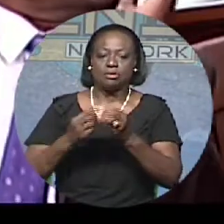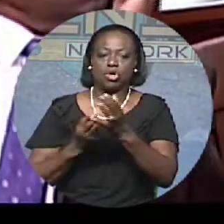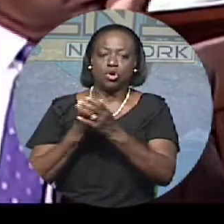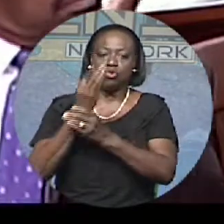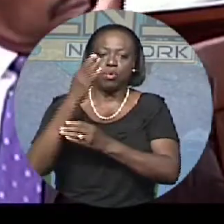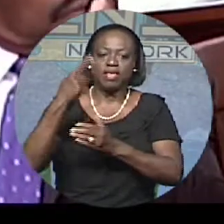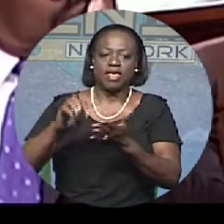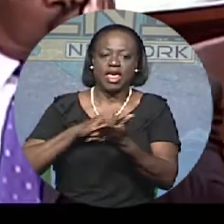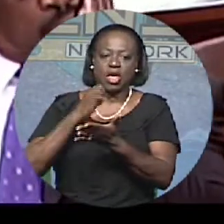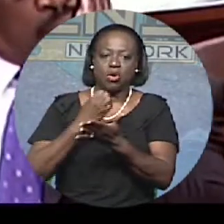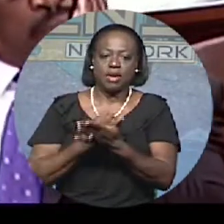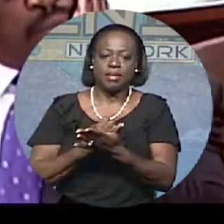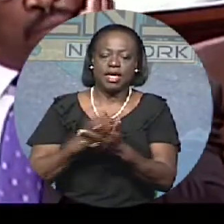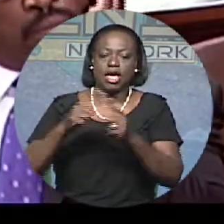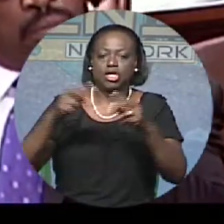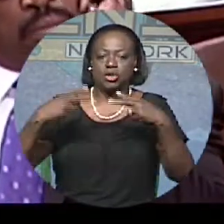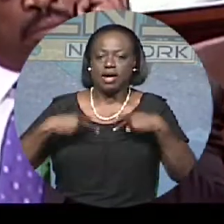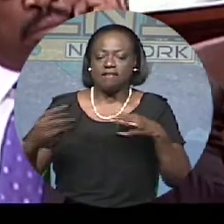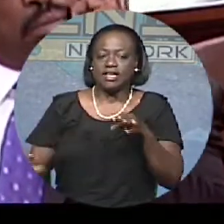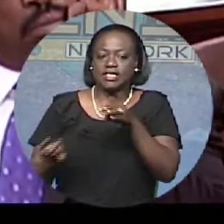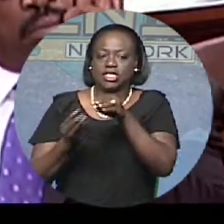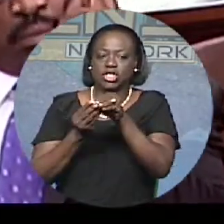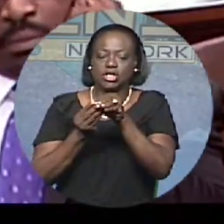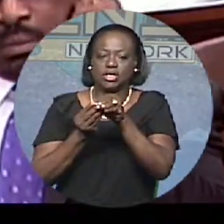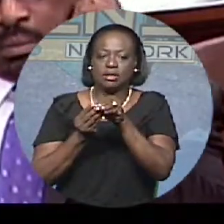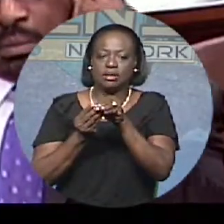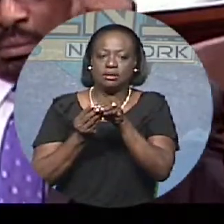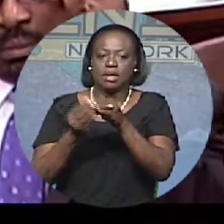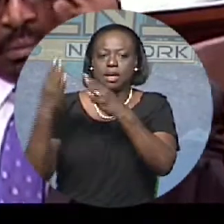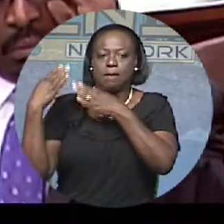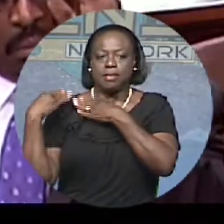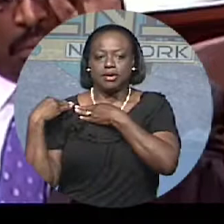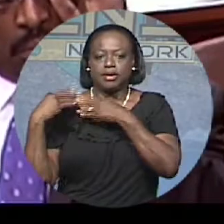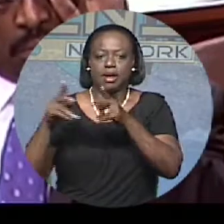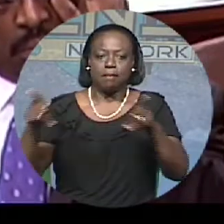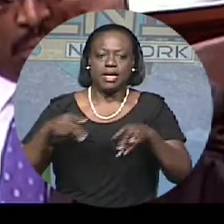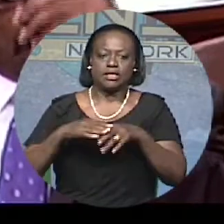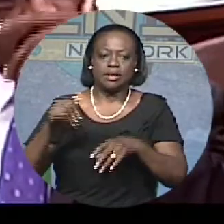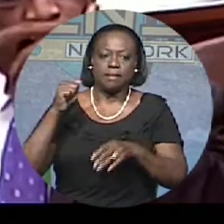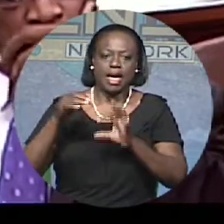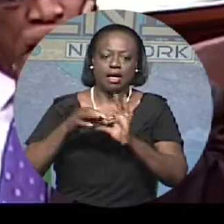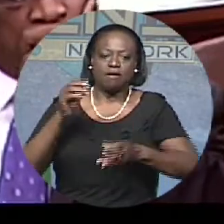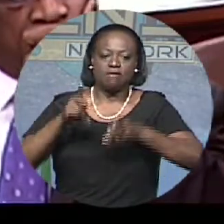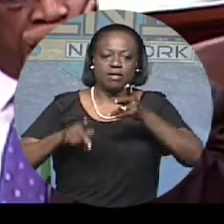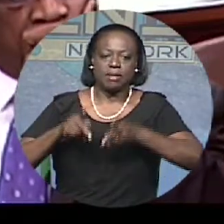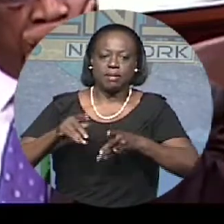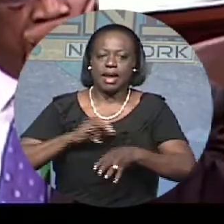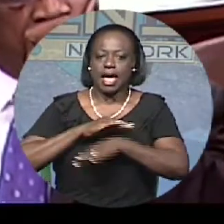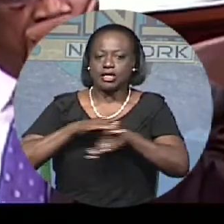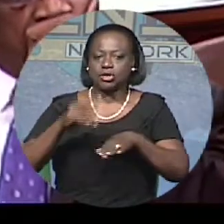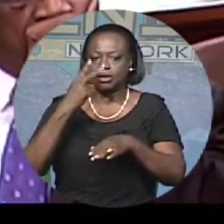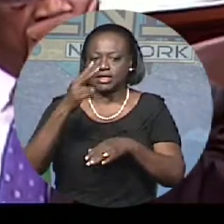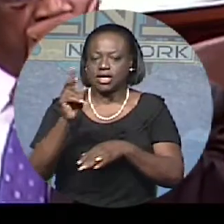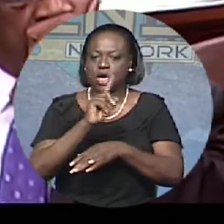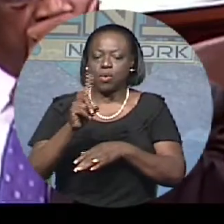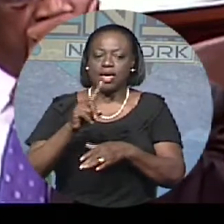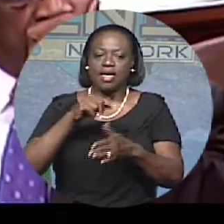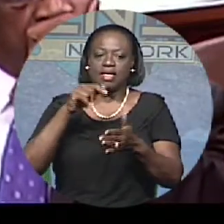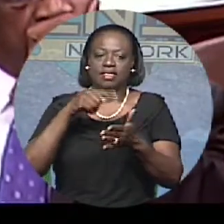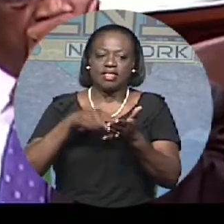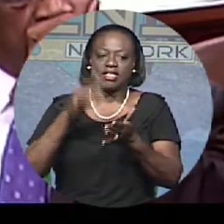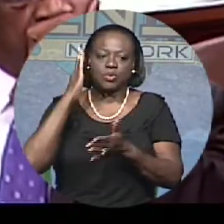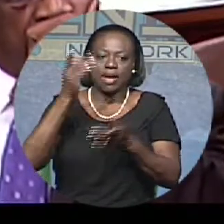the economy, to have additional burden placed on the backs of consumers, I don't see where that is going to